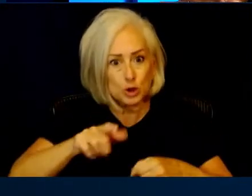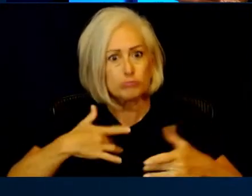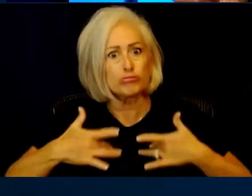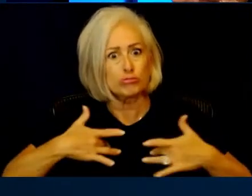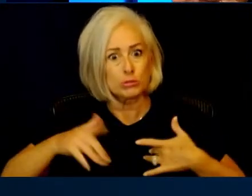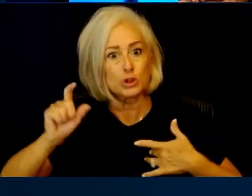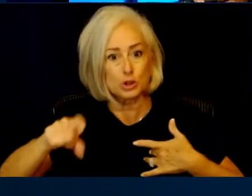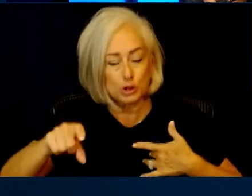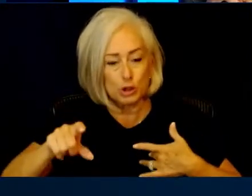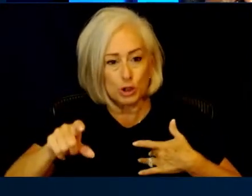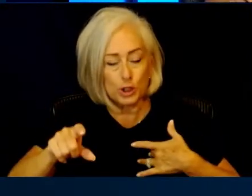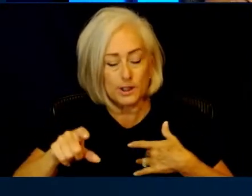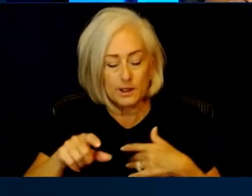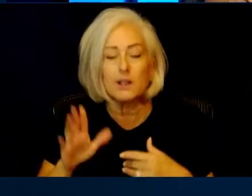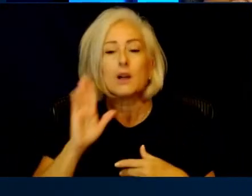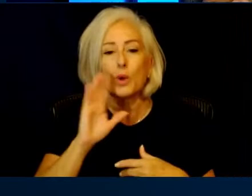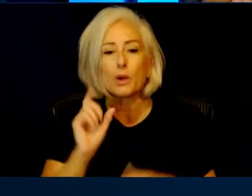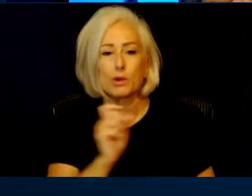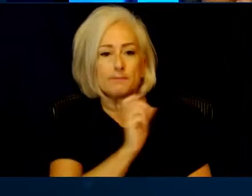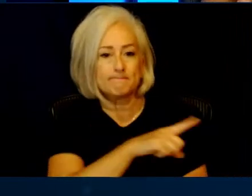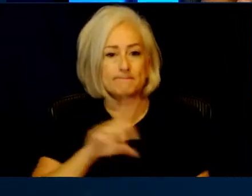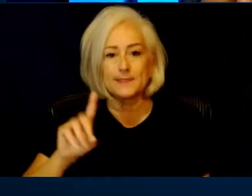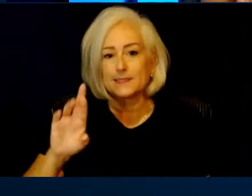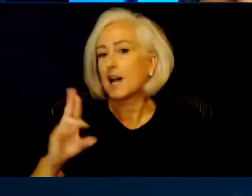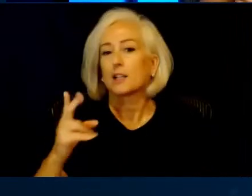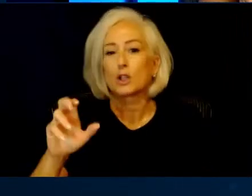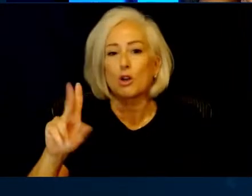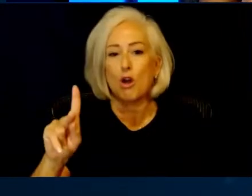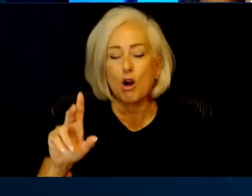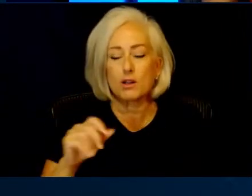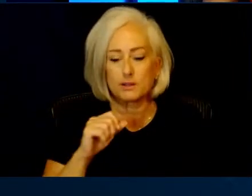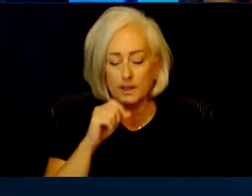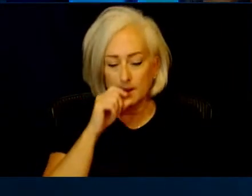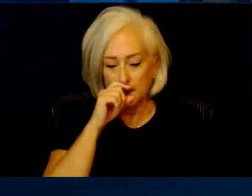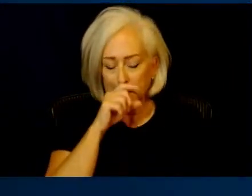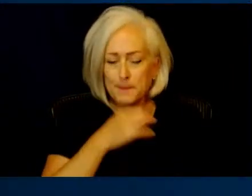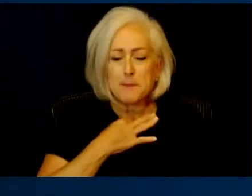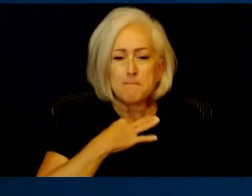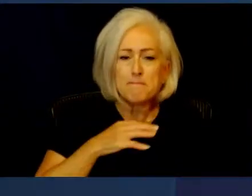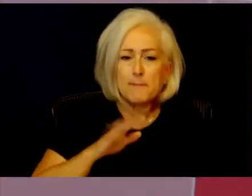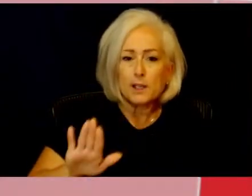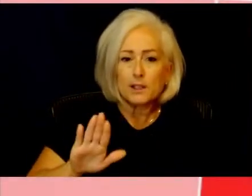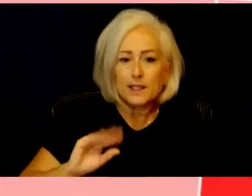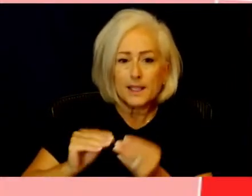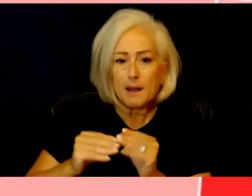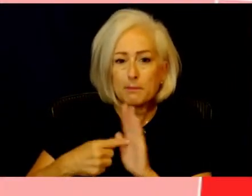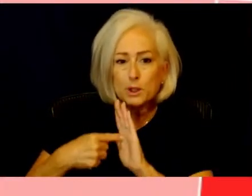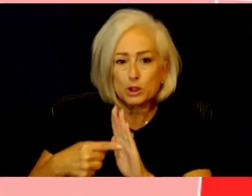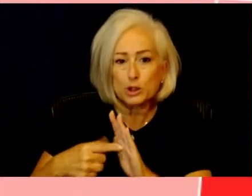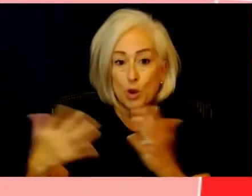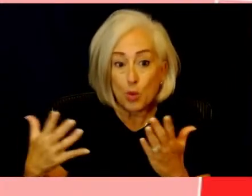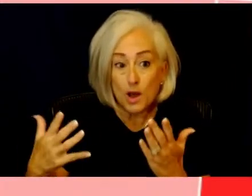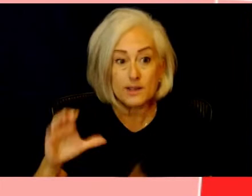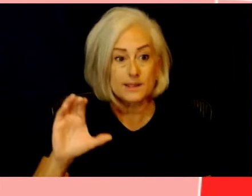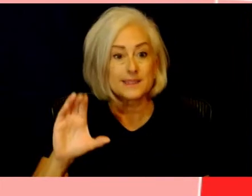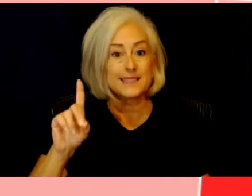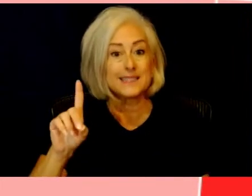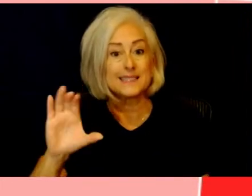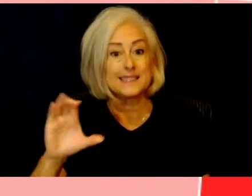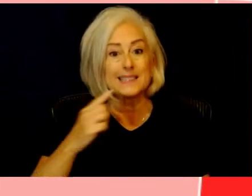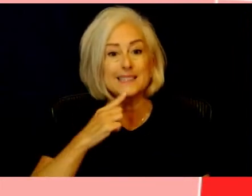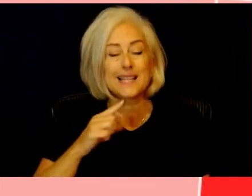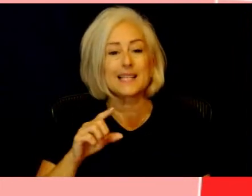Dr. Hawkinson's expertise. But Dr. Schmidtke, I want to ask you about these numbers. The CDC shows that we have 7 cases